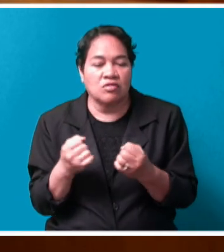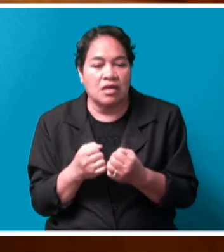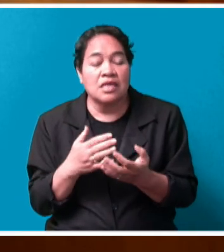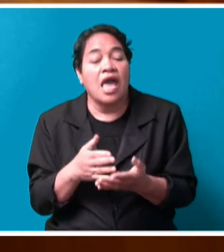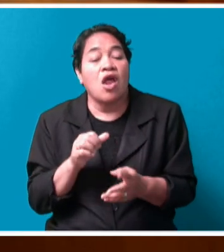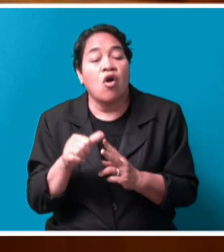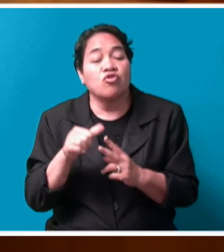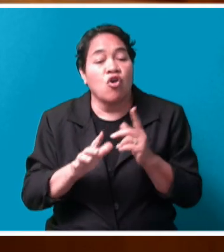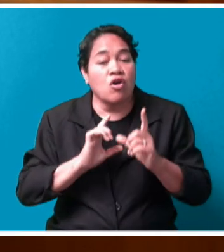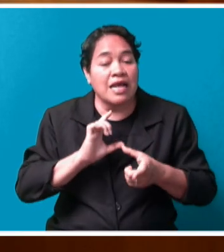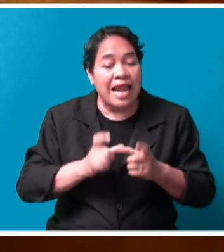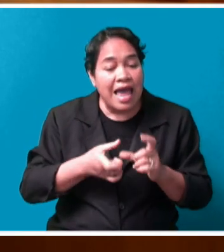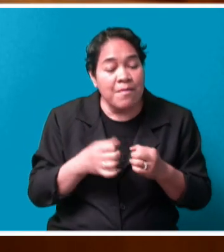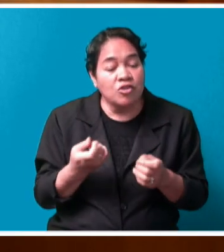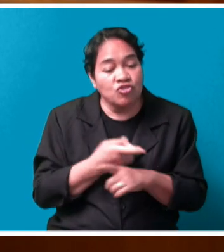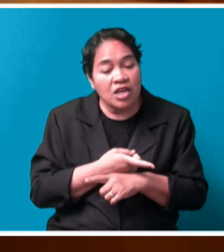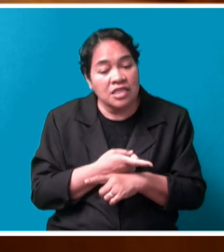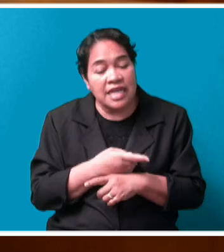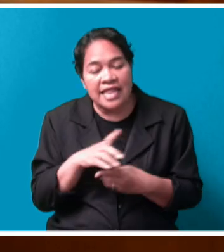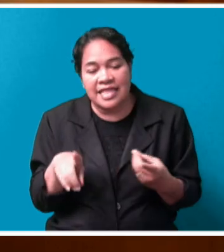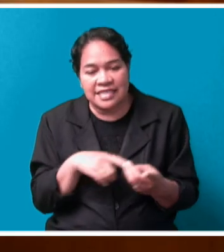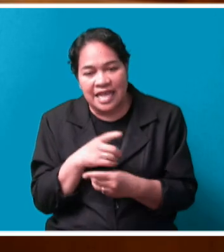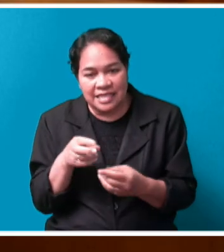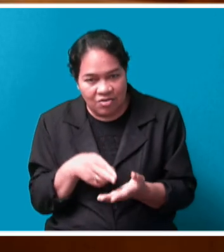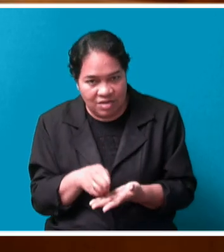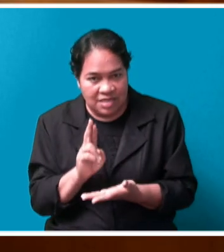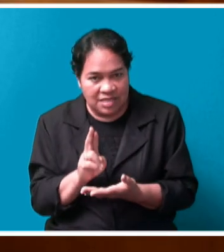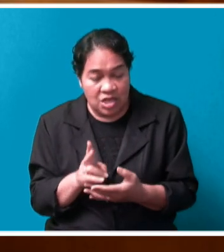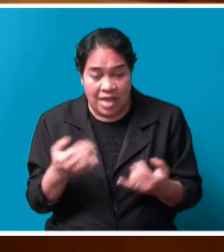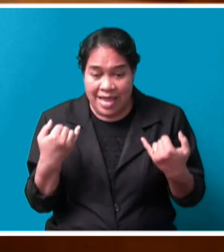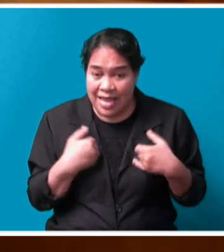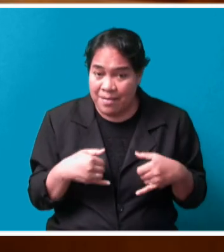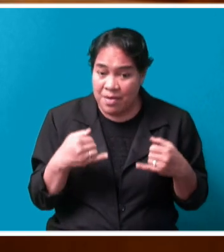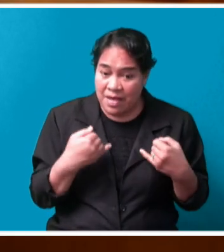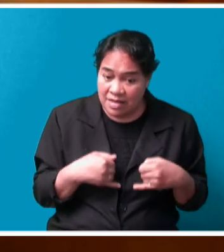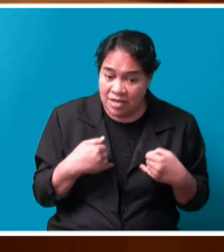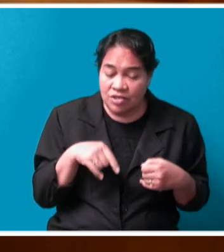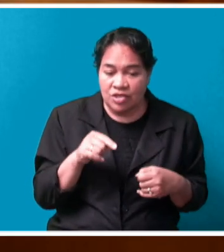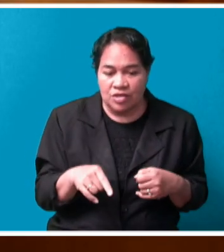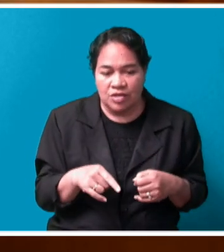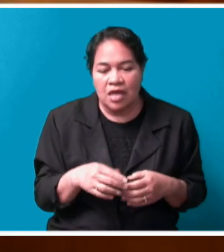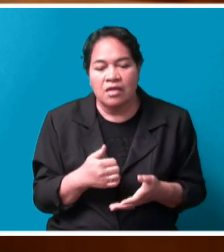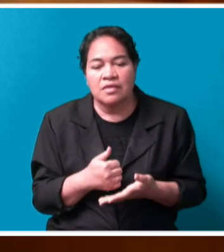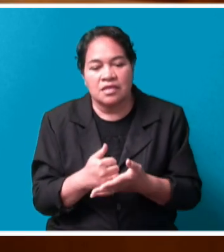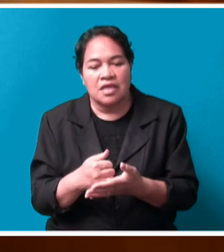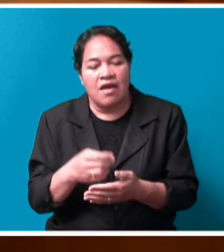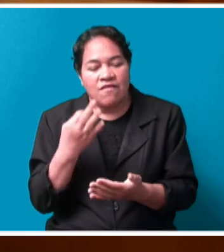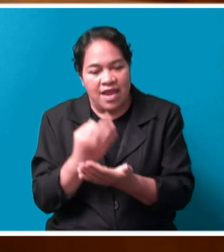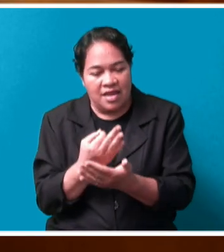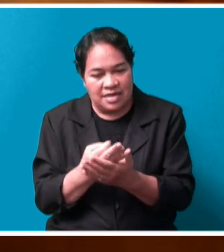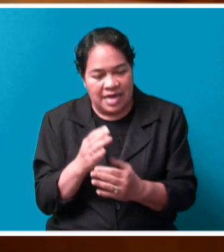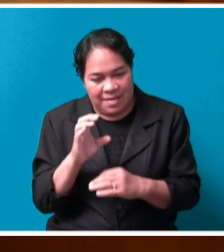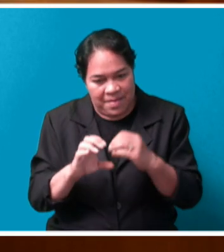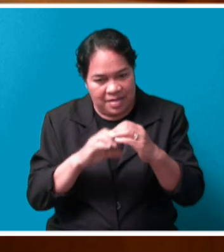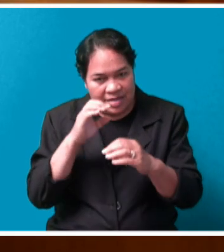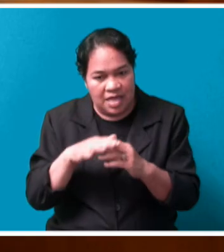change and disaster resilience, implementation, administrative and financial capacity,